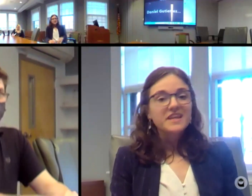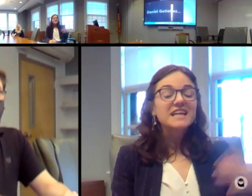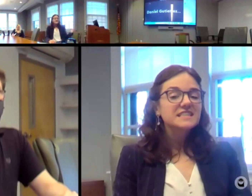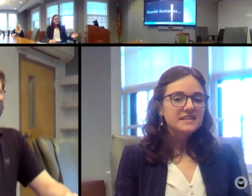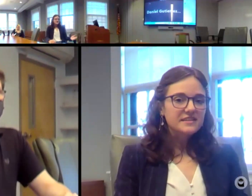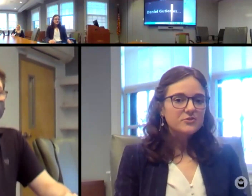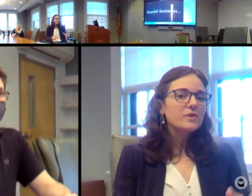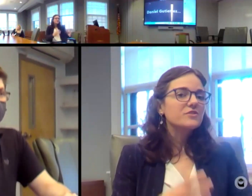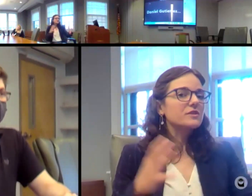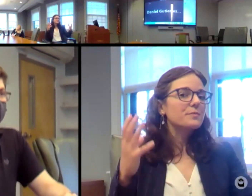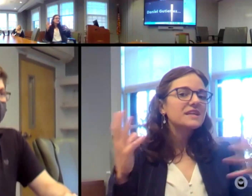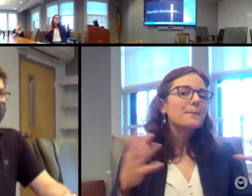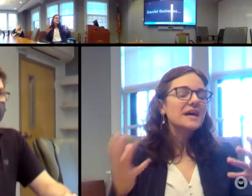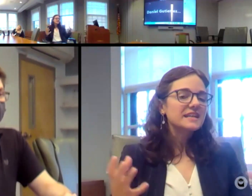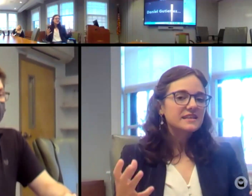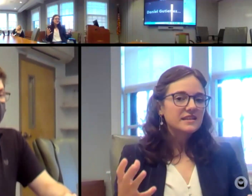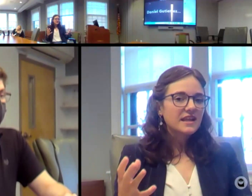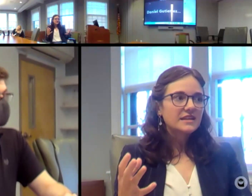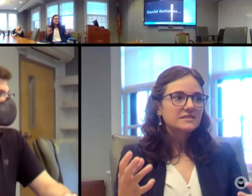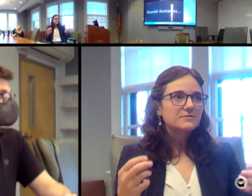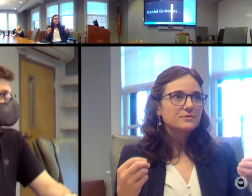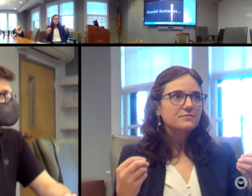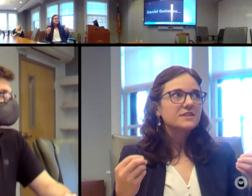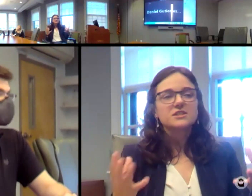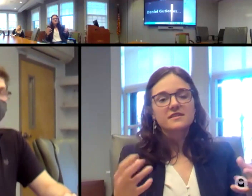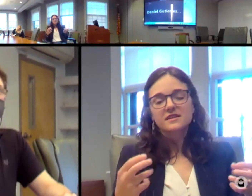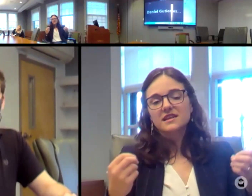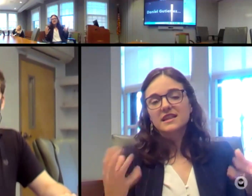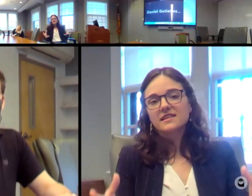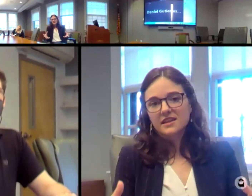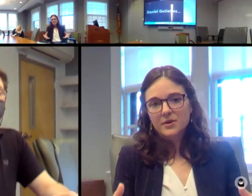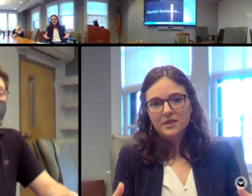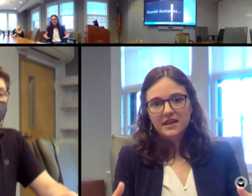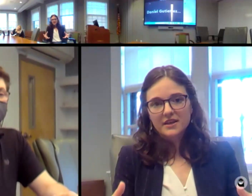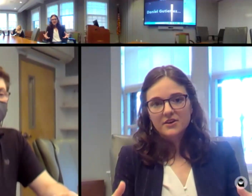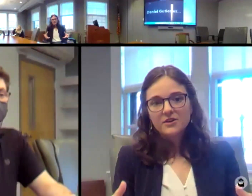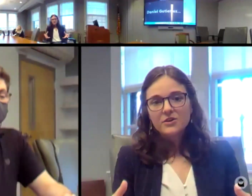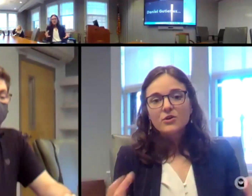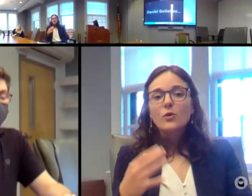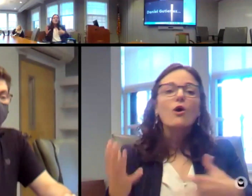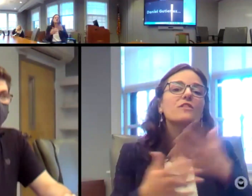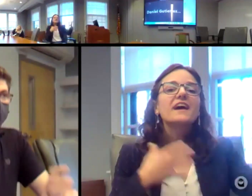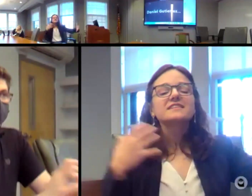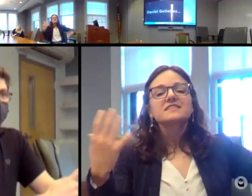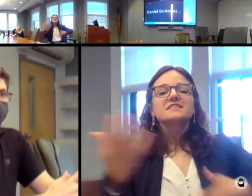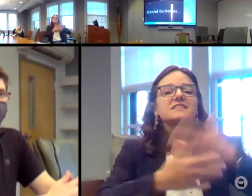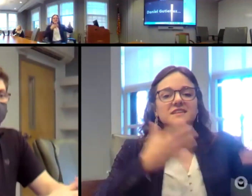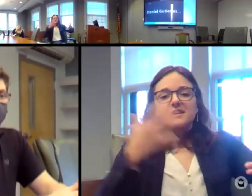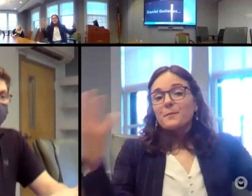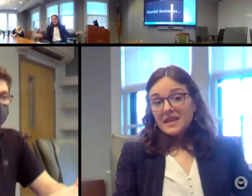documentation we found, or the anti-Assad. There's competing biases and reflections and lenses that are at play here. So all